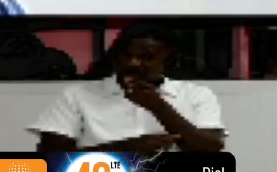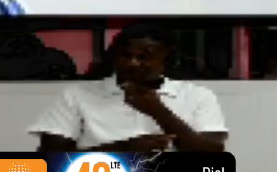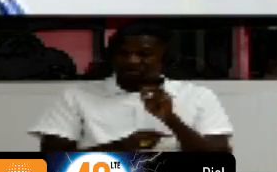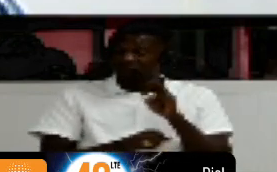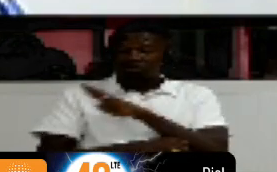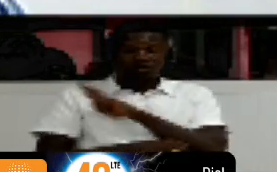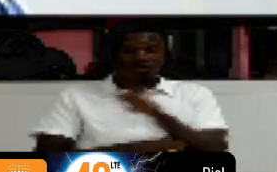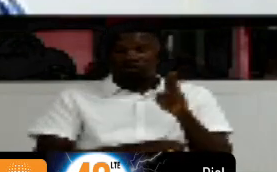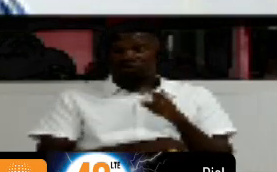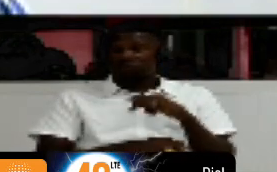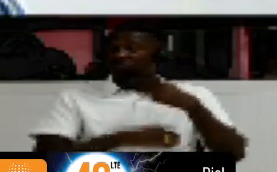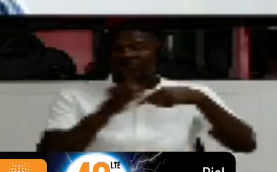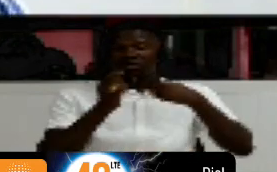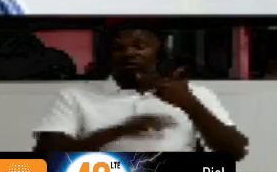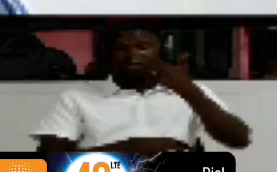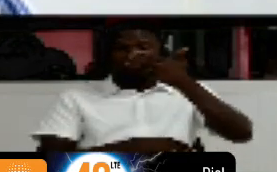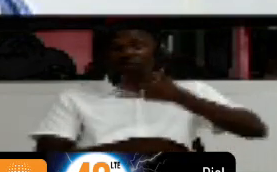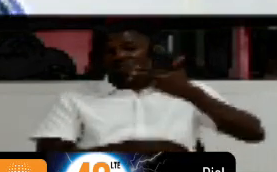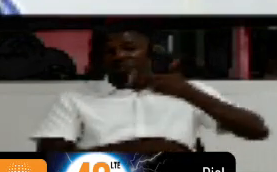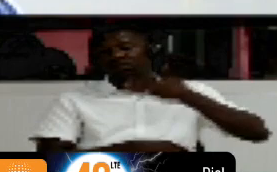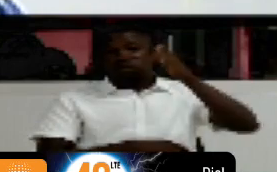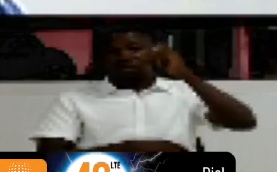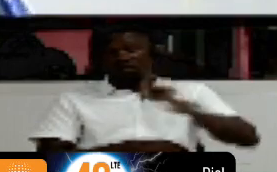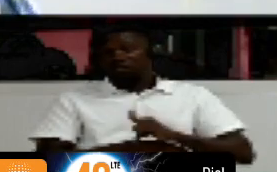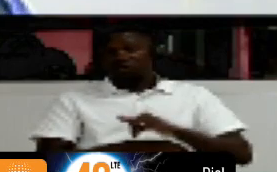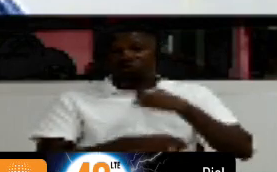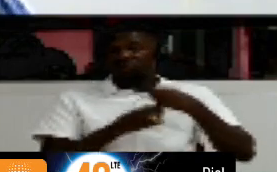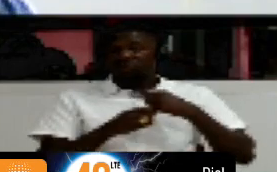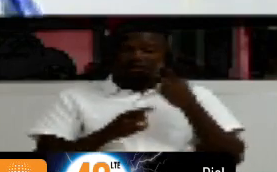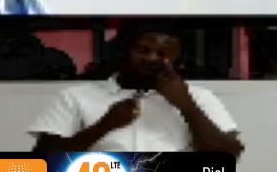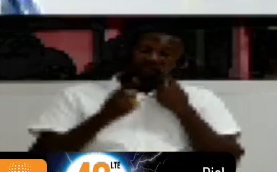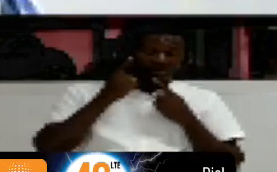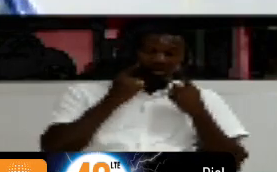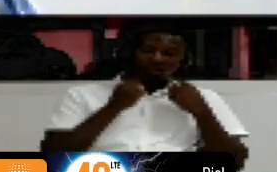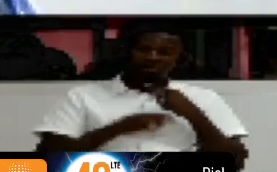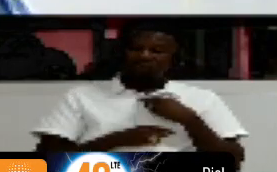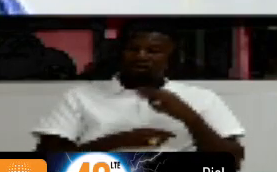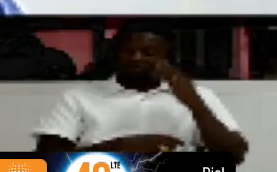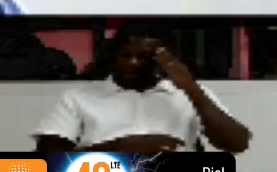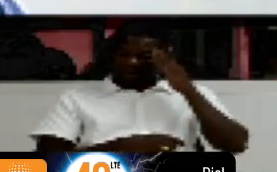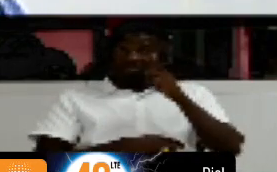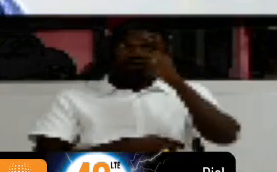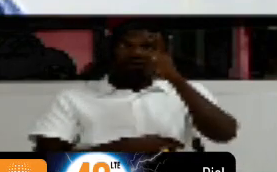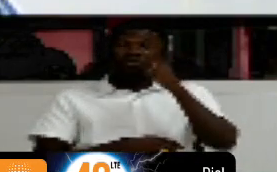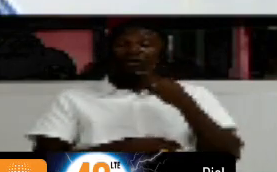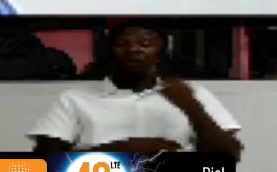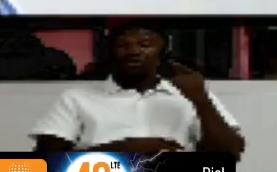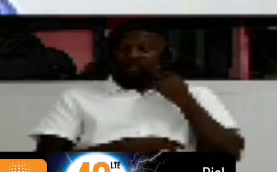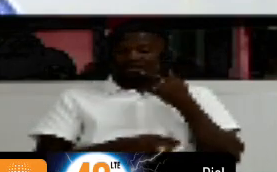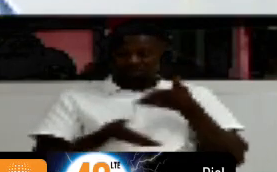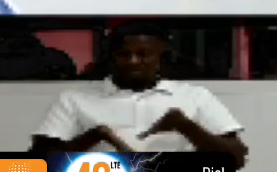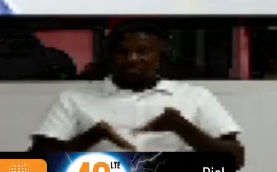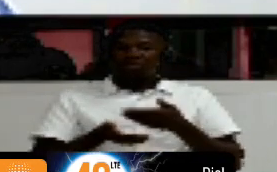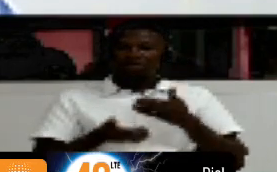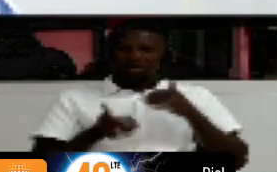It's been 19 years we've been crying, but thank God a day like this has